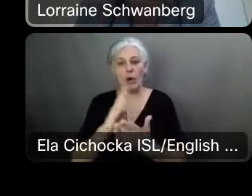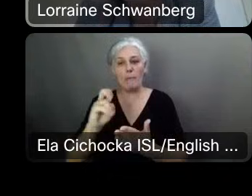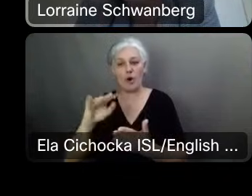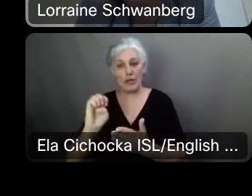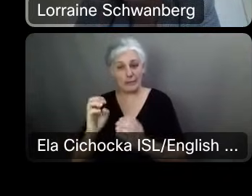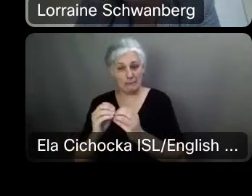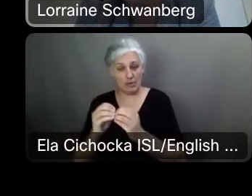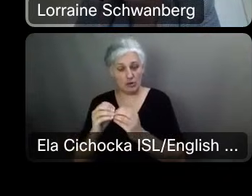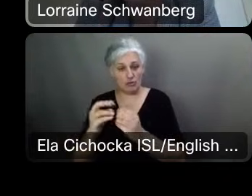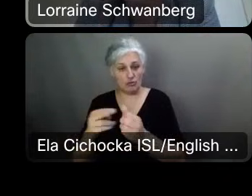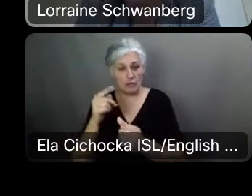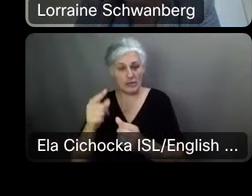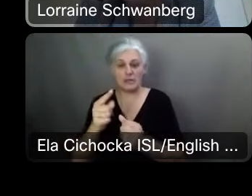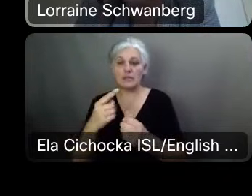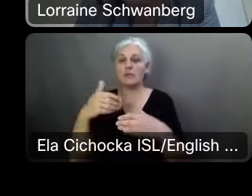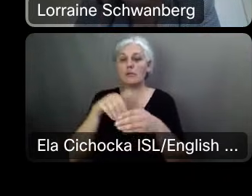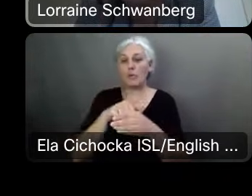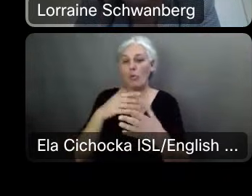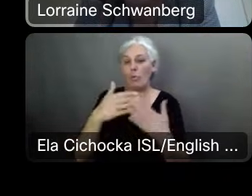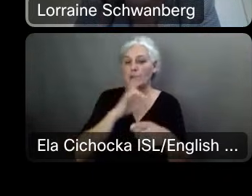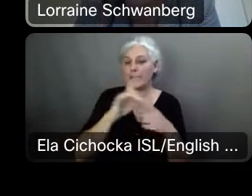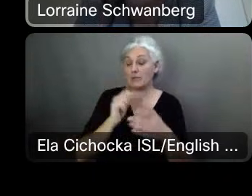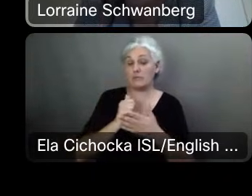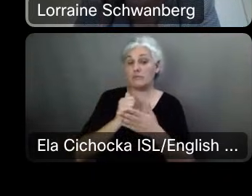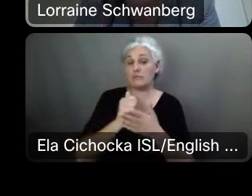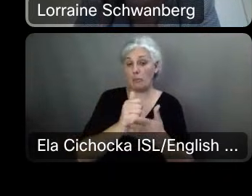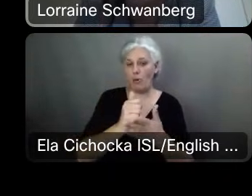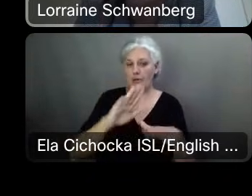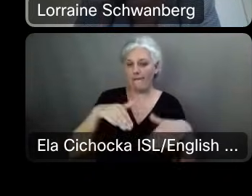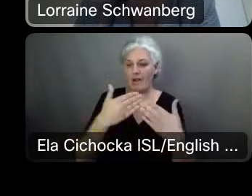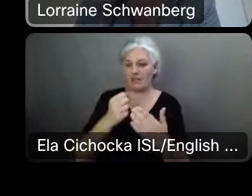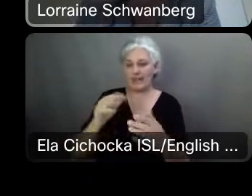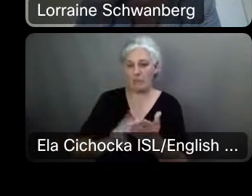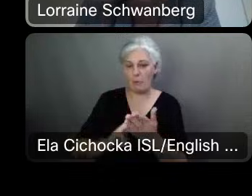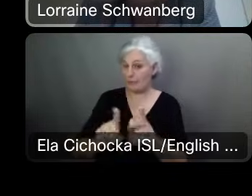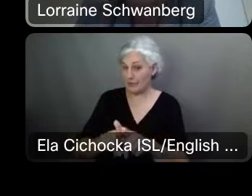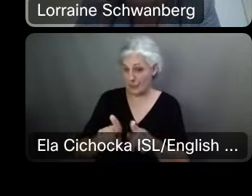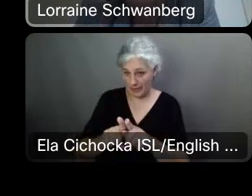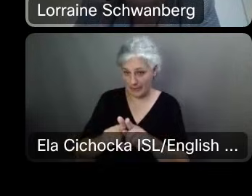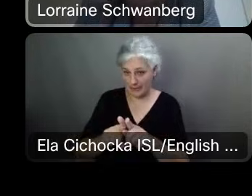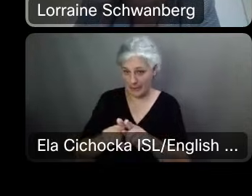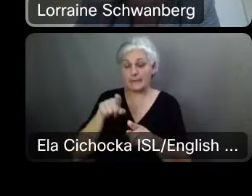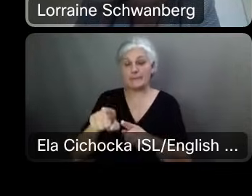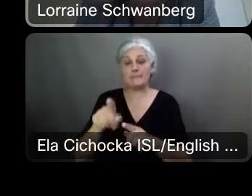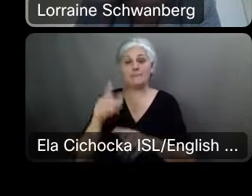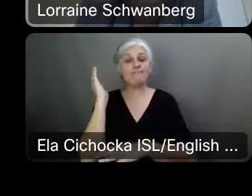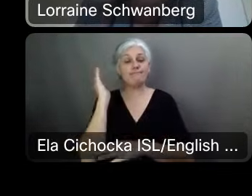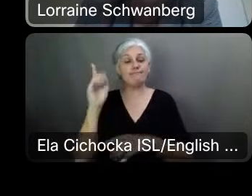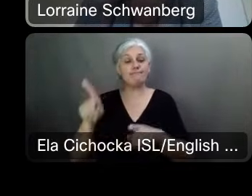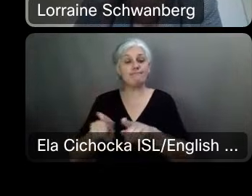and that very much includes what are the supports available to our staff as well. I've heard a number of the speakers today reference